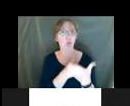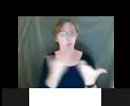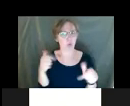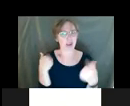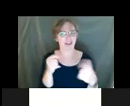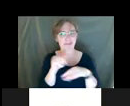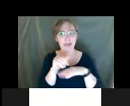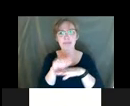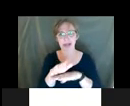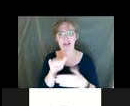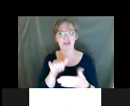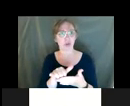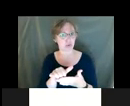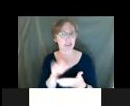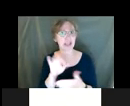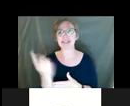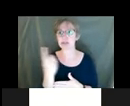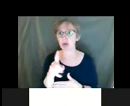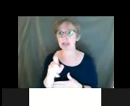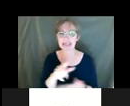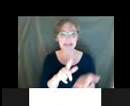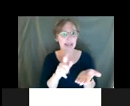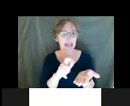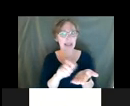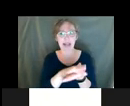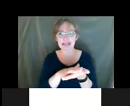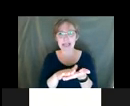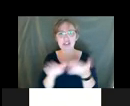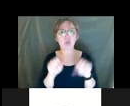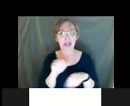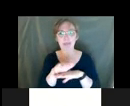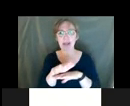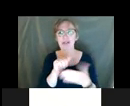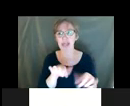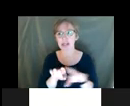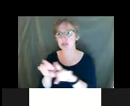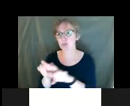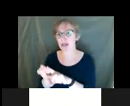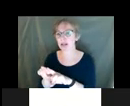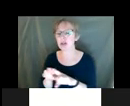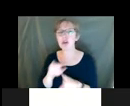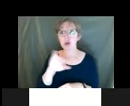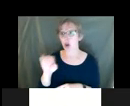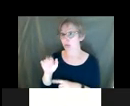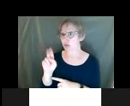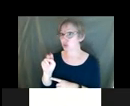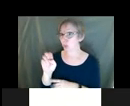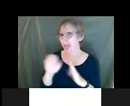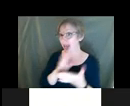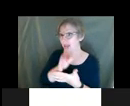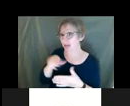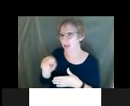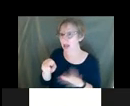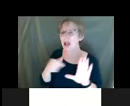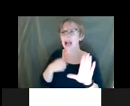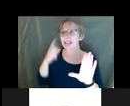If someone needs hand sanitizer, we can mail that as well. I think JoAnne, the question was if